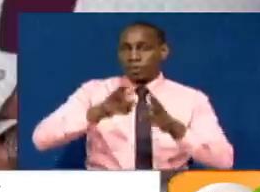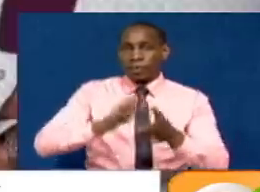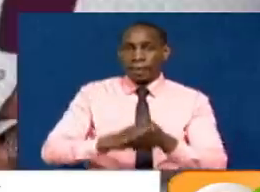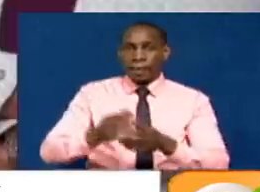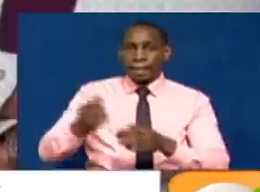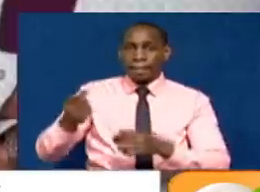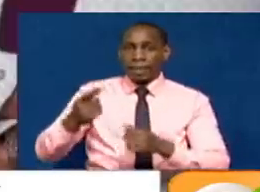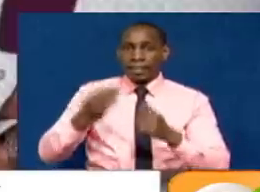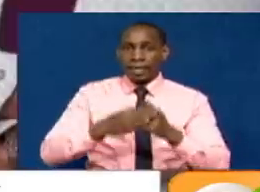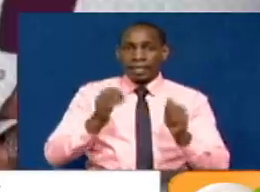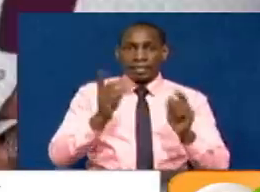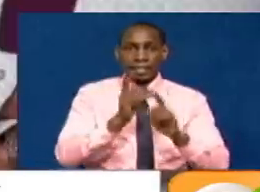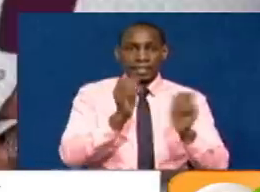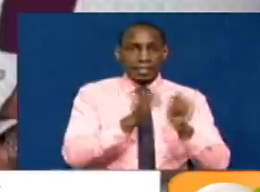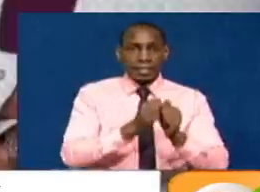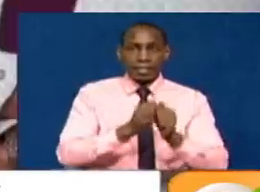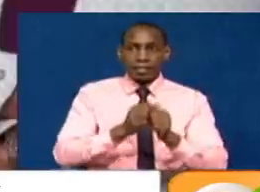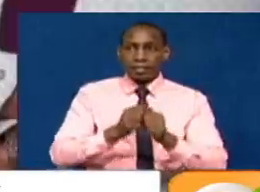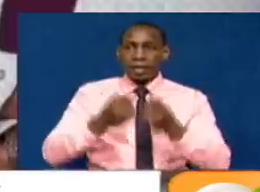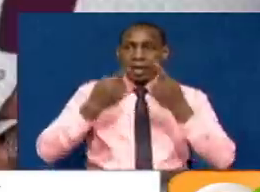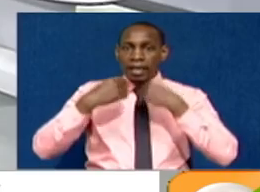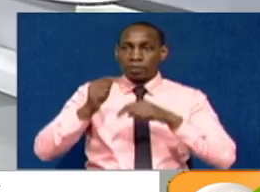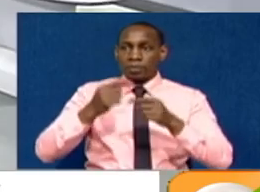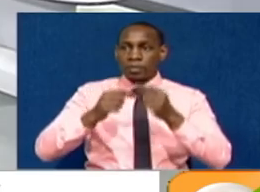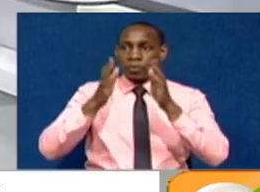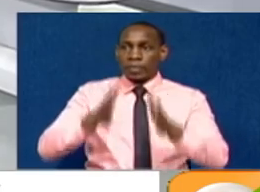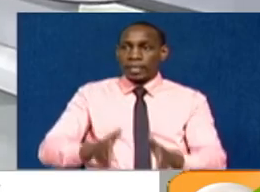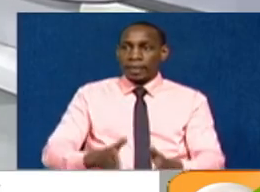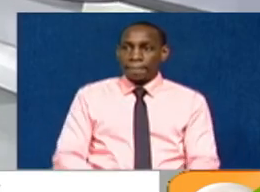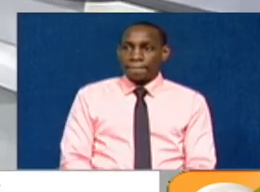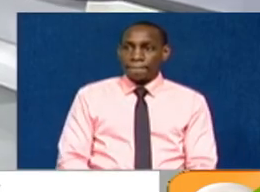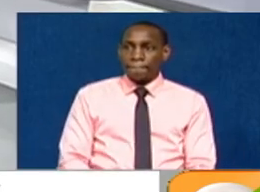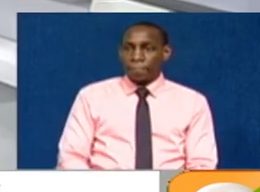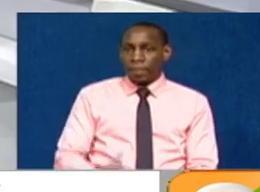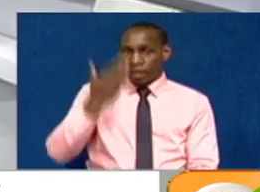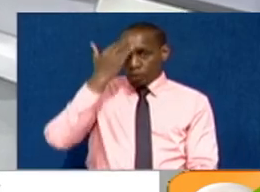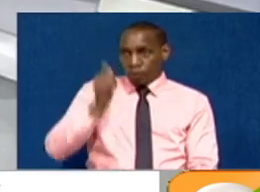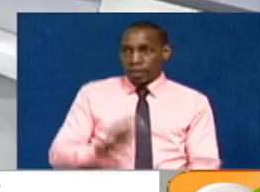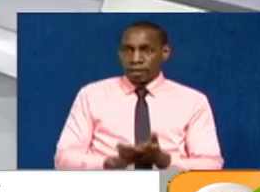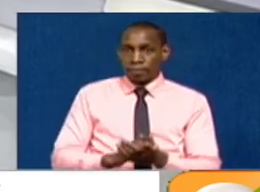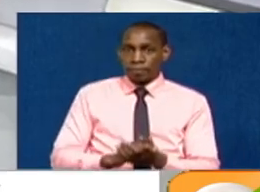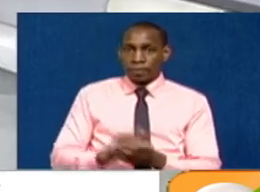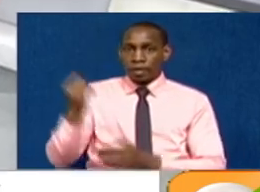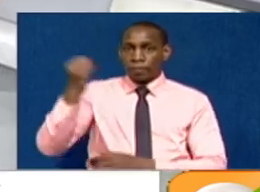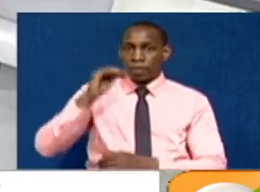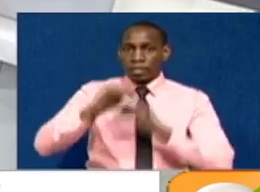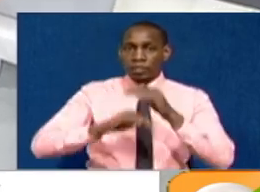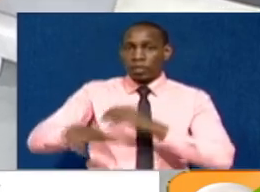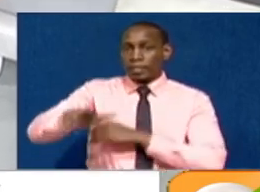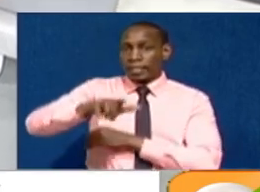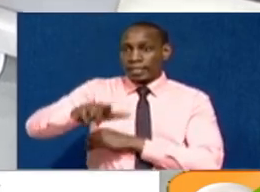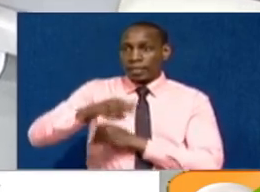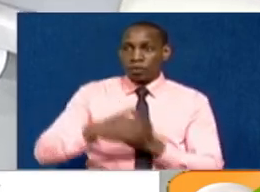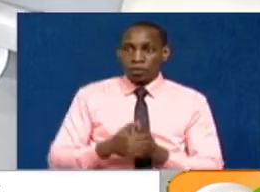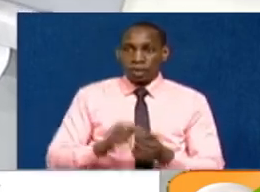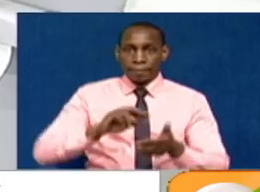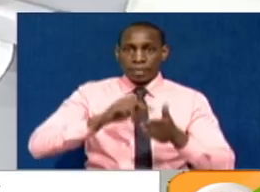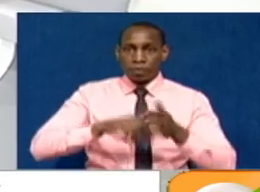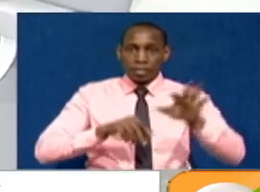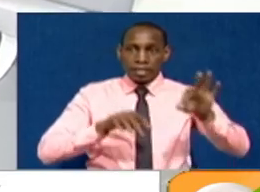2022 by August 10 nitakuwa nimetangazwa mshindi. Yeah, because all politics is local. And so a lot of